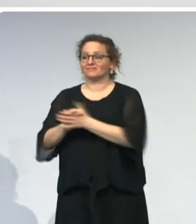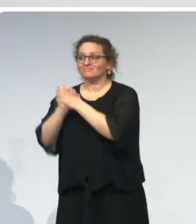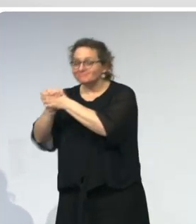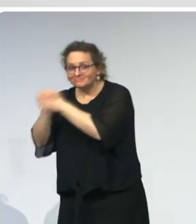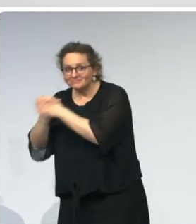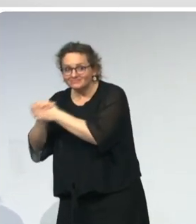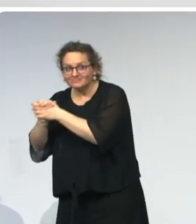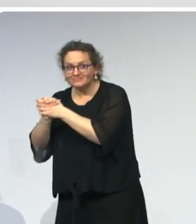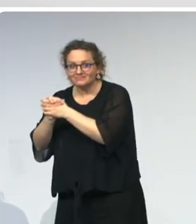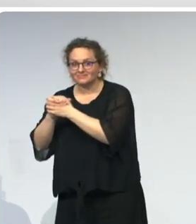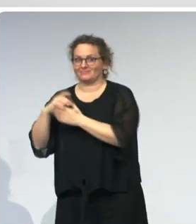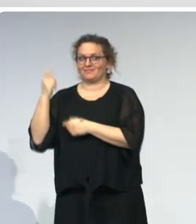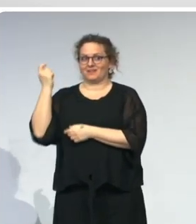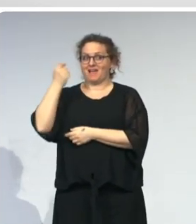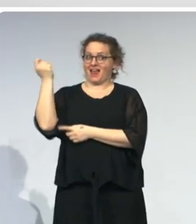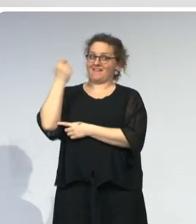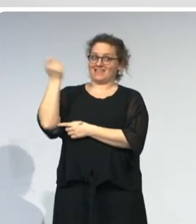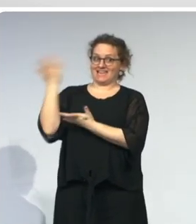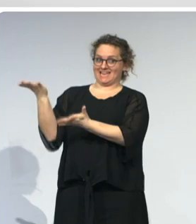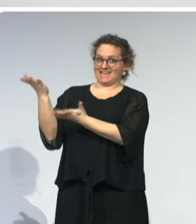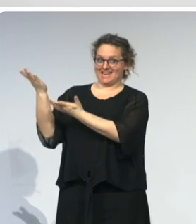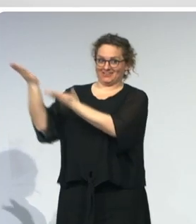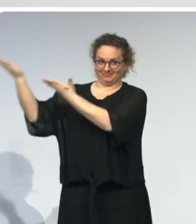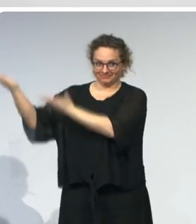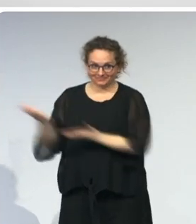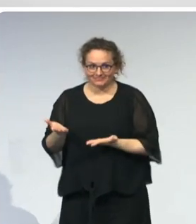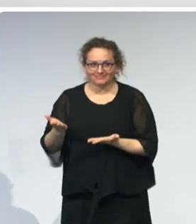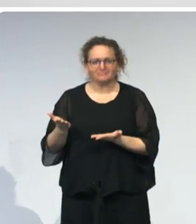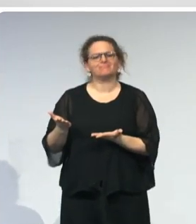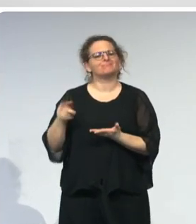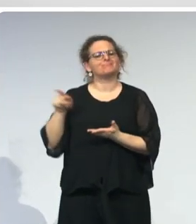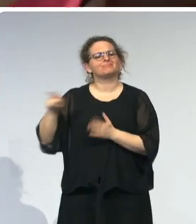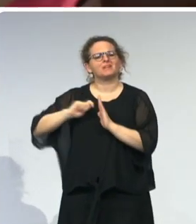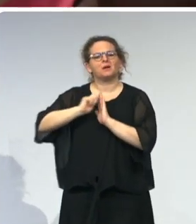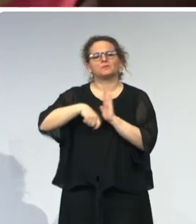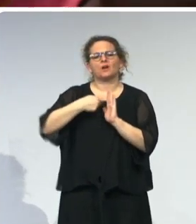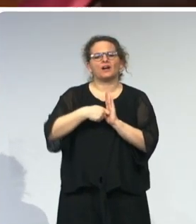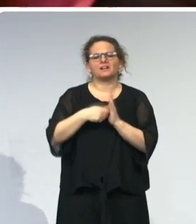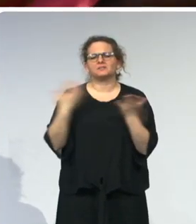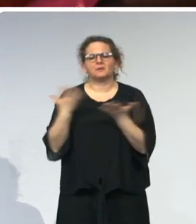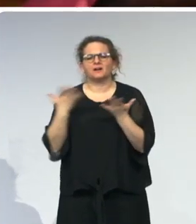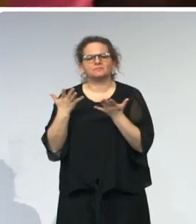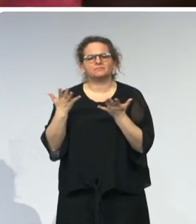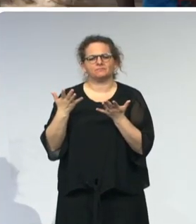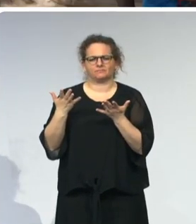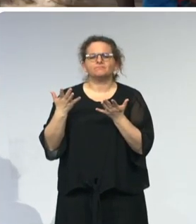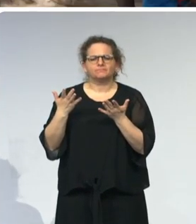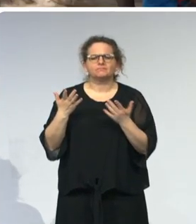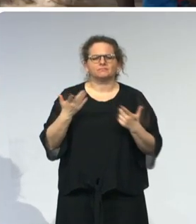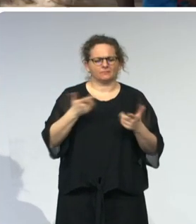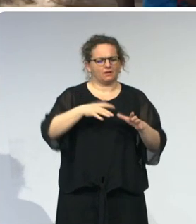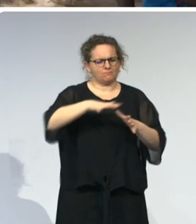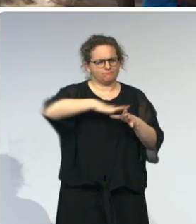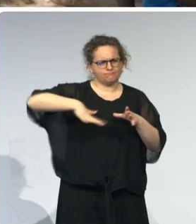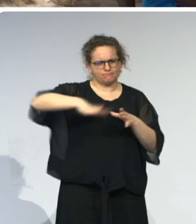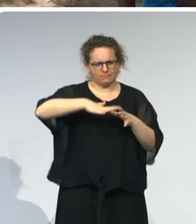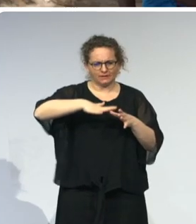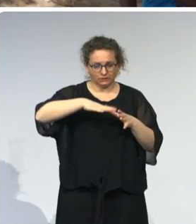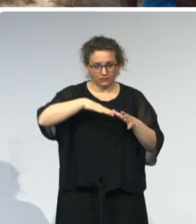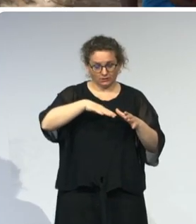Congratulations to Sightsavers for their early childhood development in Malawi. The organization works with local community-based children centers